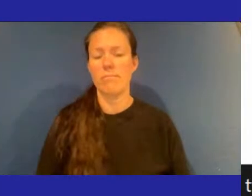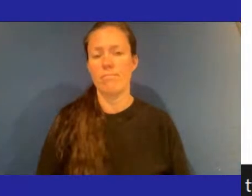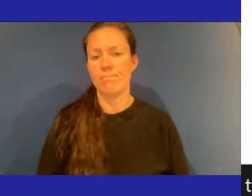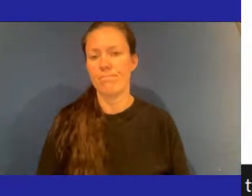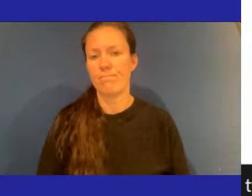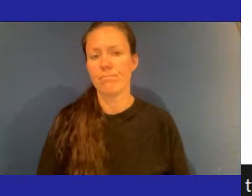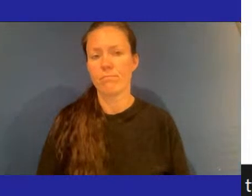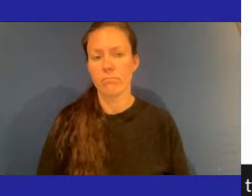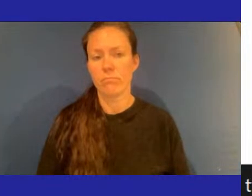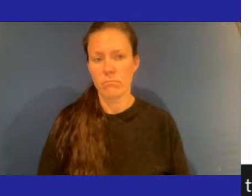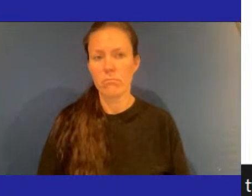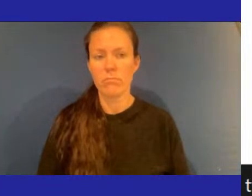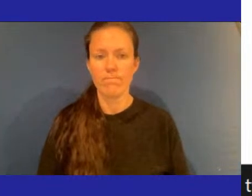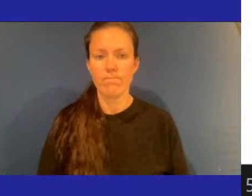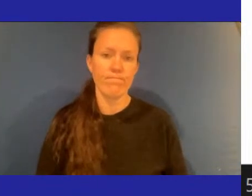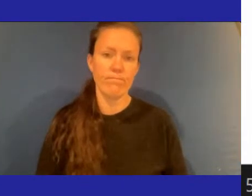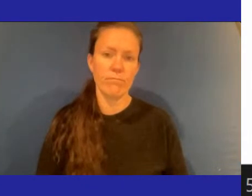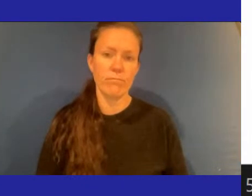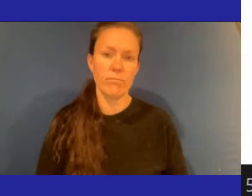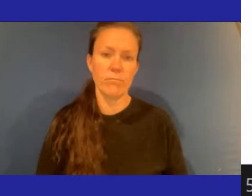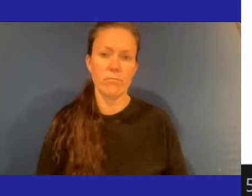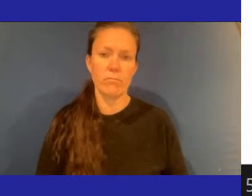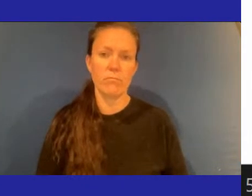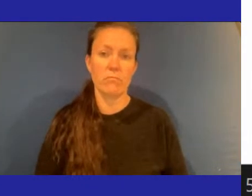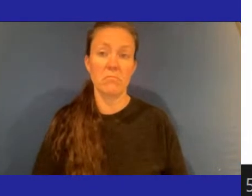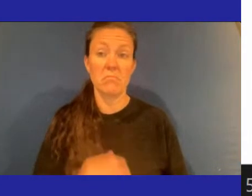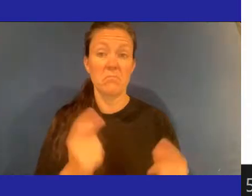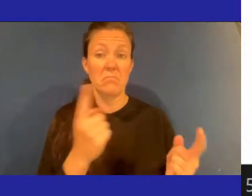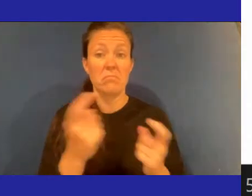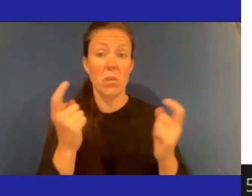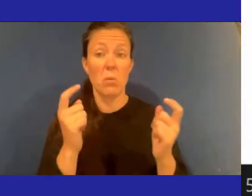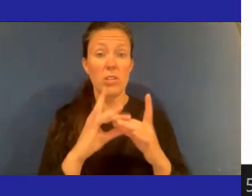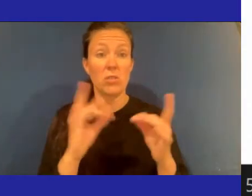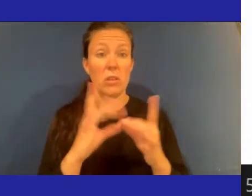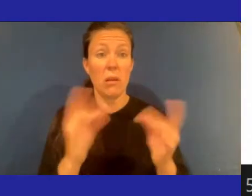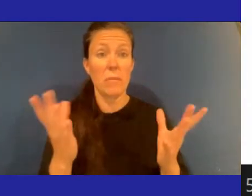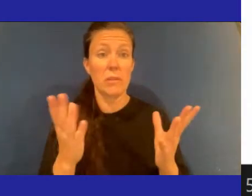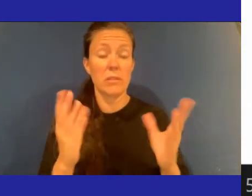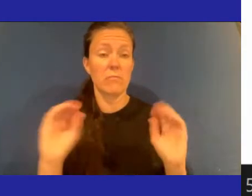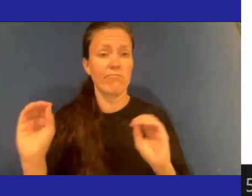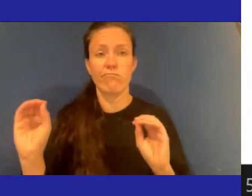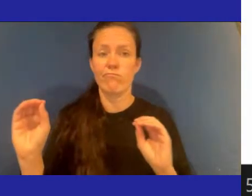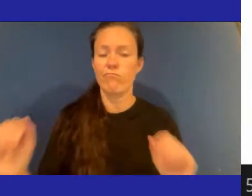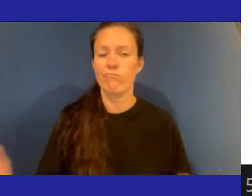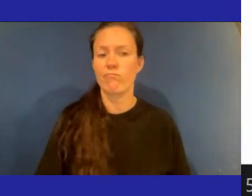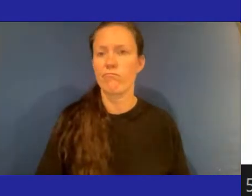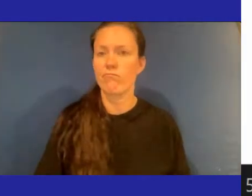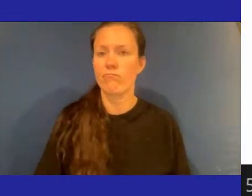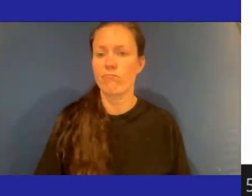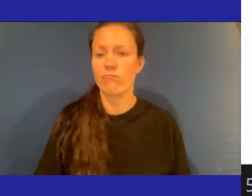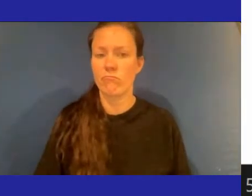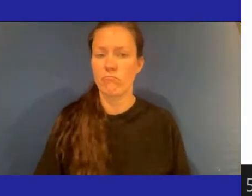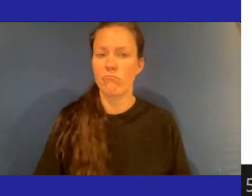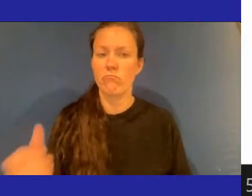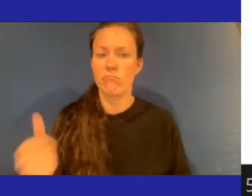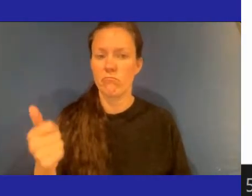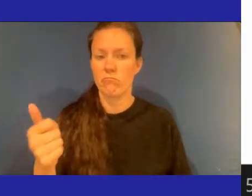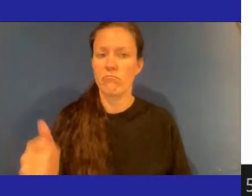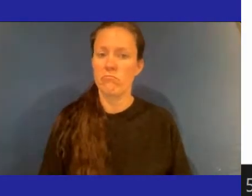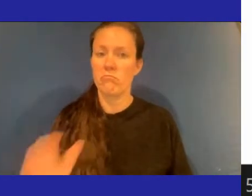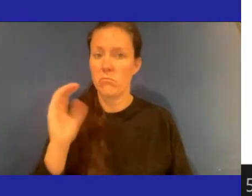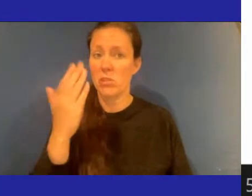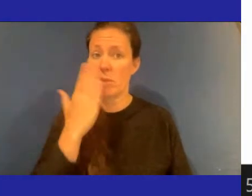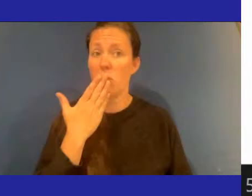Dr. Spiritu, any questions, comments? Dr. Pagan? Nothing, just sounds like it's great. It's going to be great for our